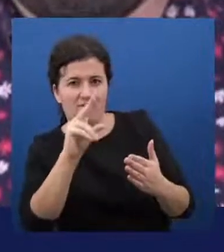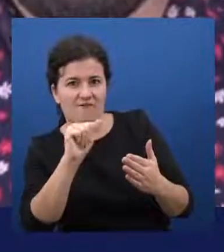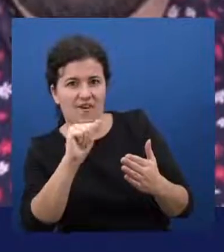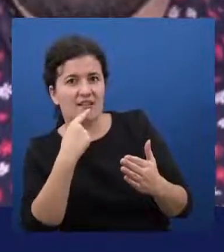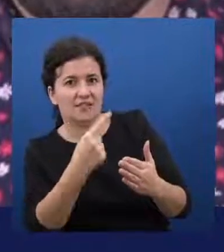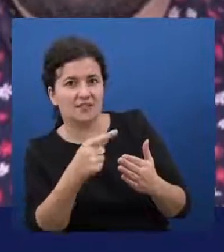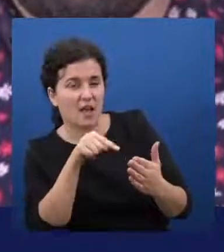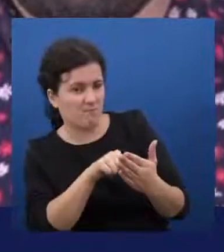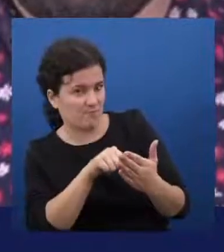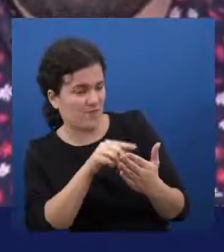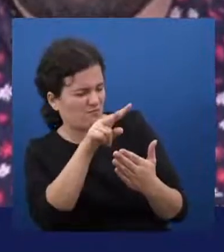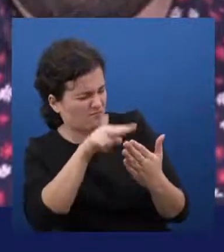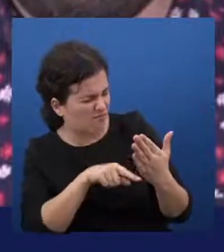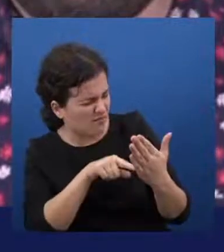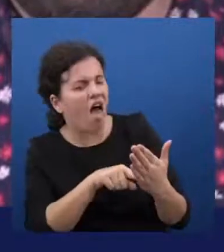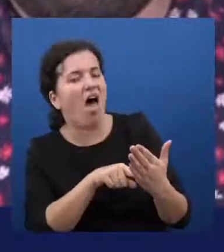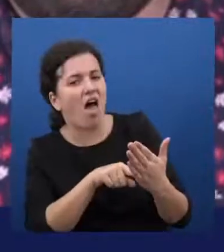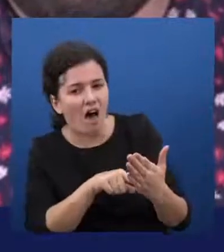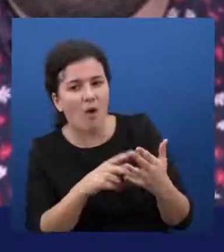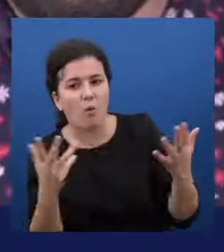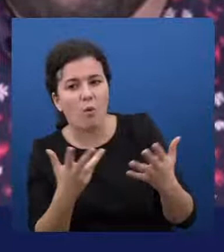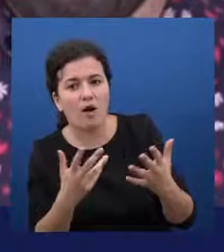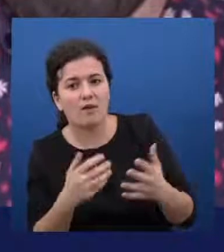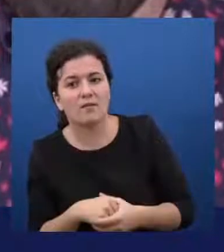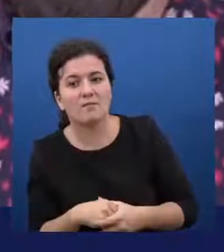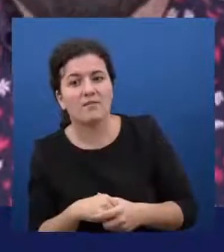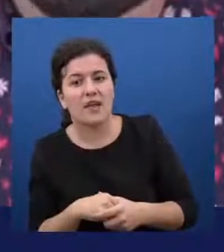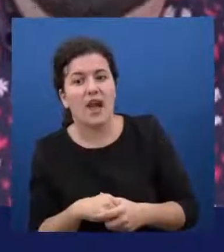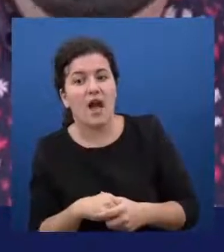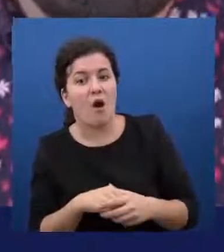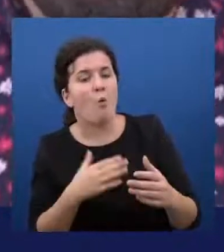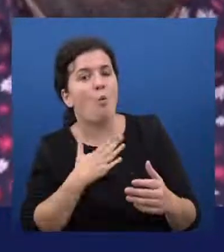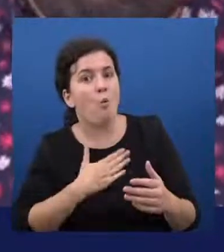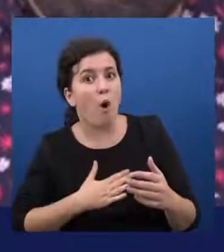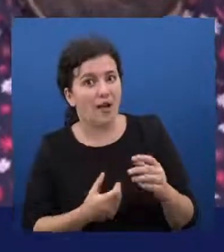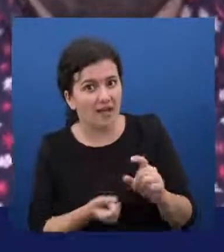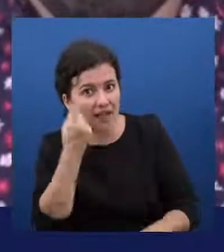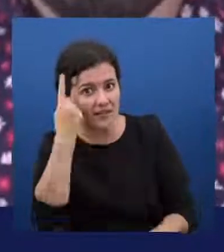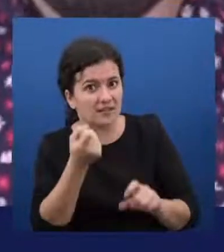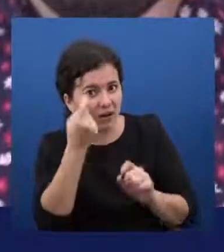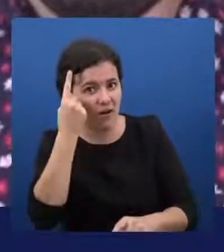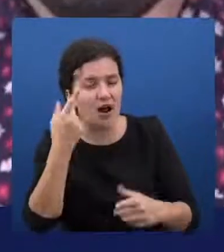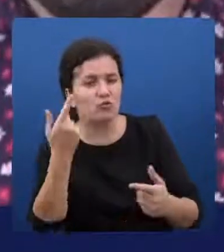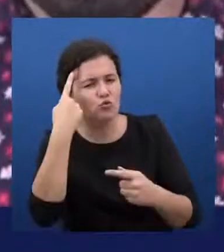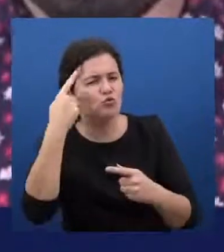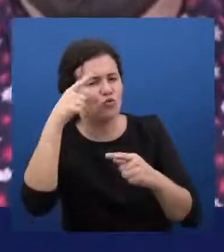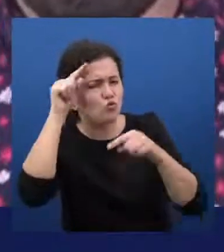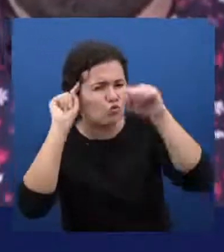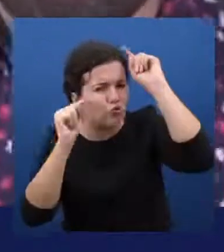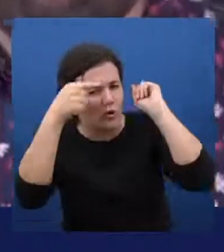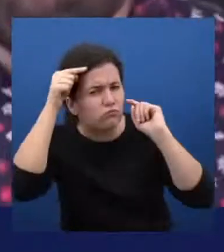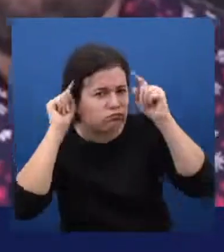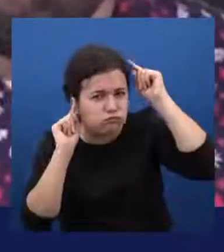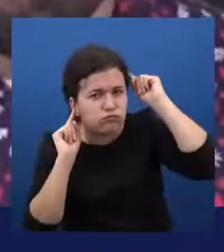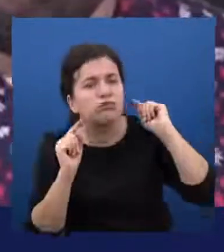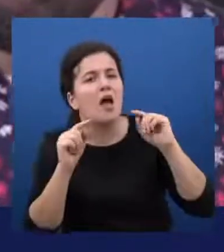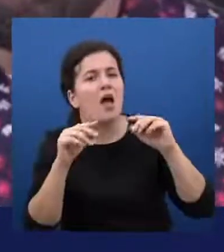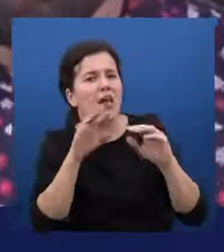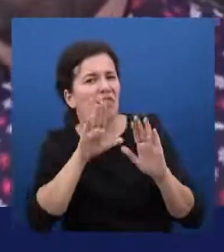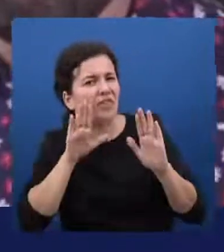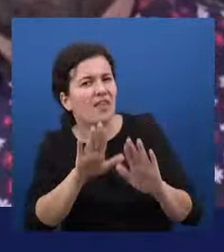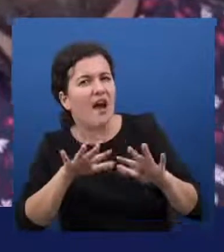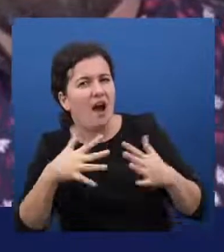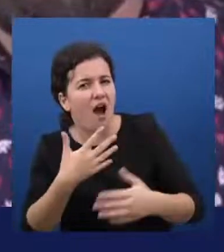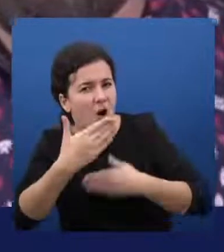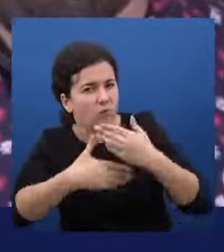talking about that particular problem of we're trying to understand why neural nets are coming to the decisions that they are, where they find their probabilities, and they were using decision